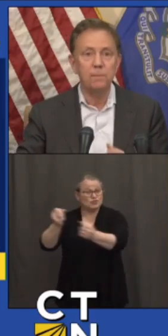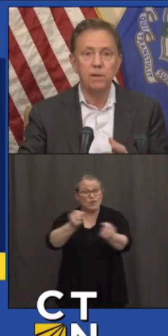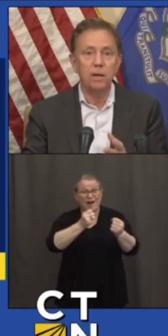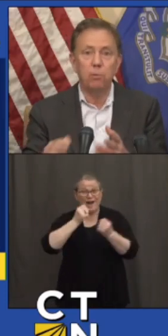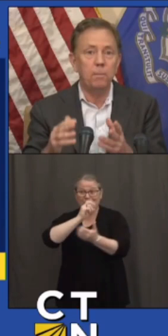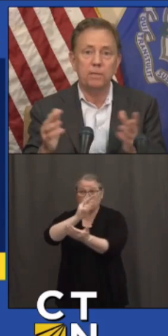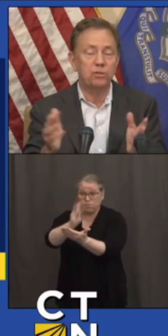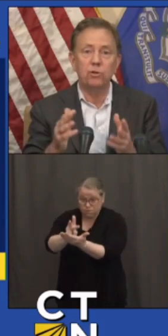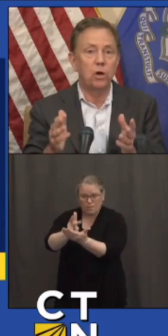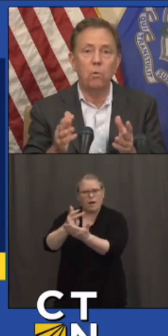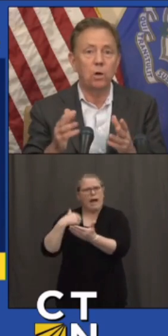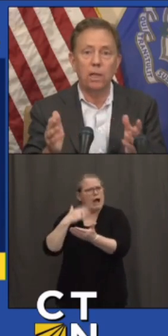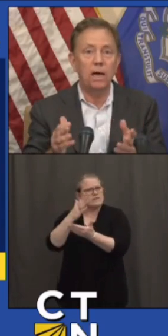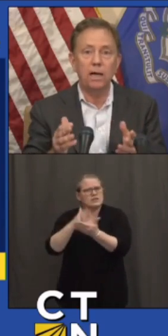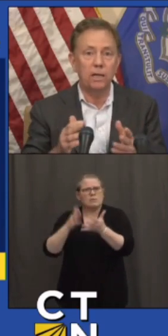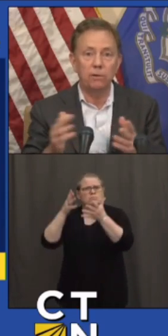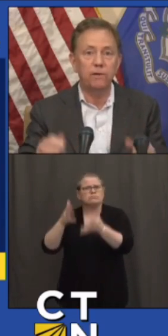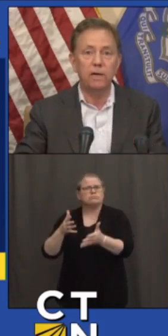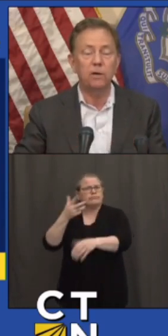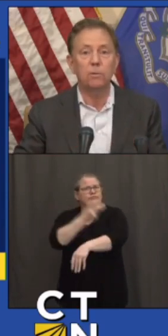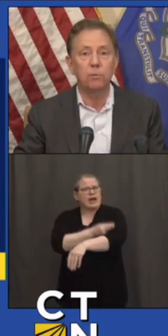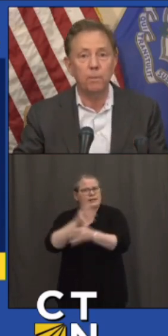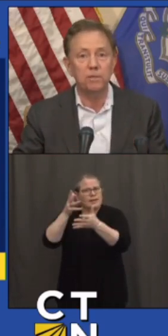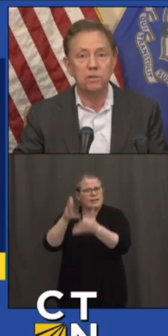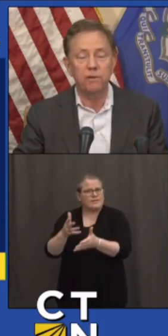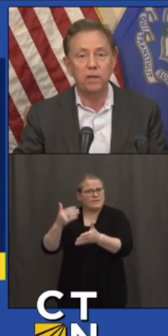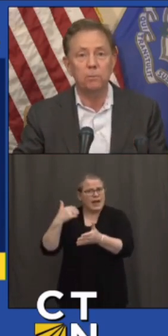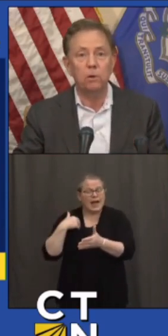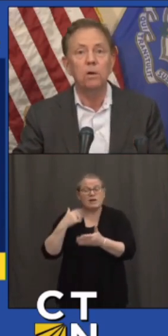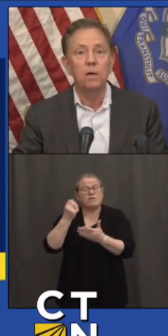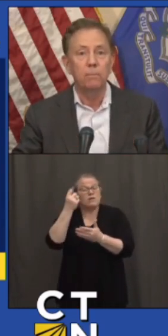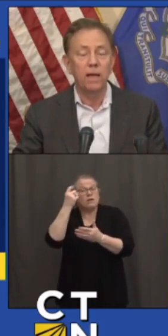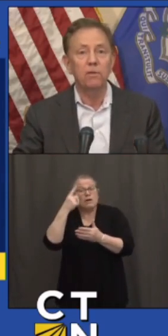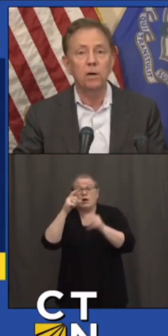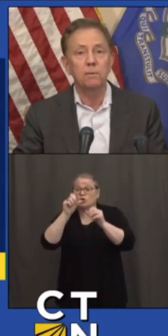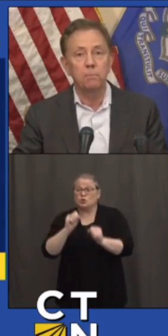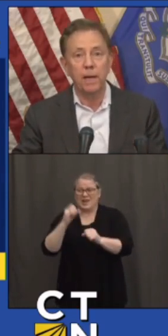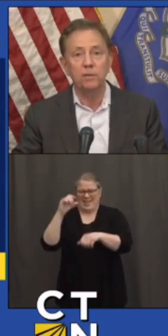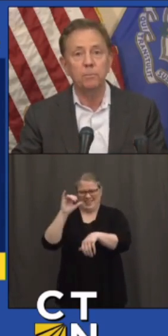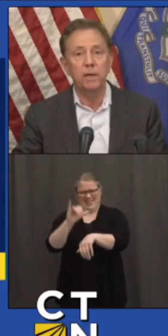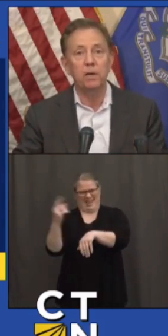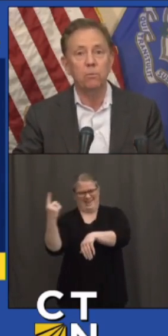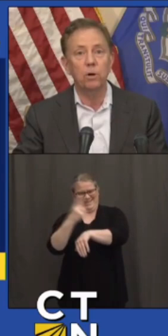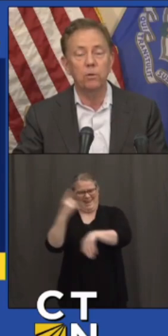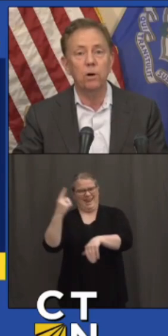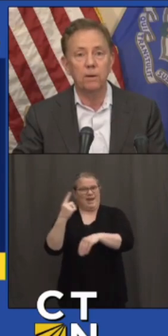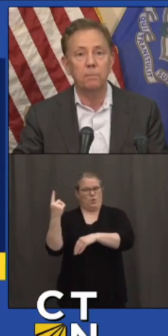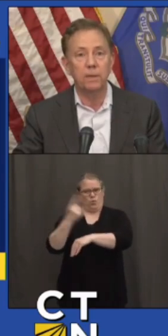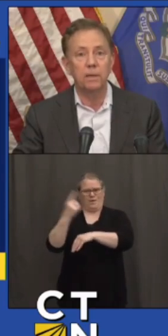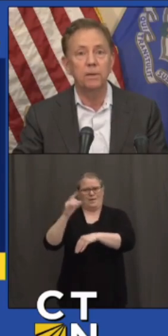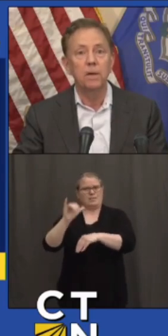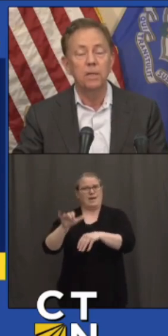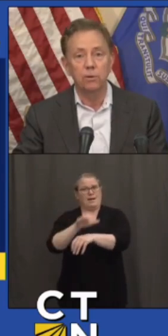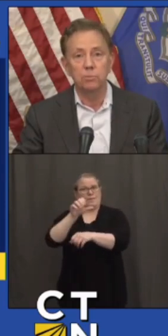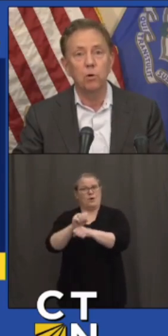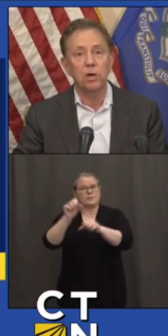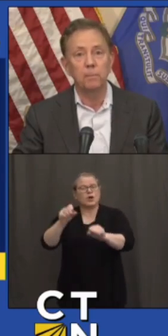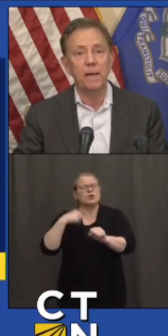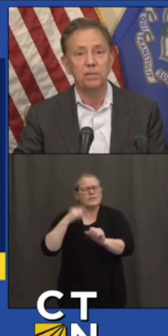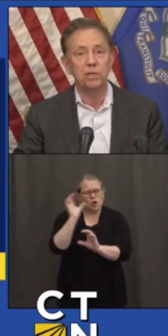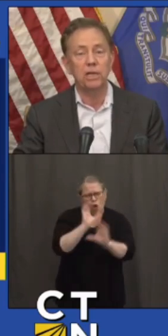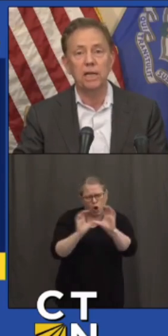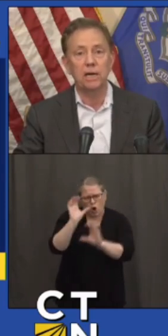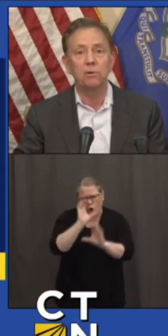are same-day appointments. You can go online and you'll find there are appointments available. You may have to hunt and peck depending on where you are, but there is